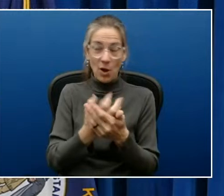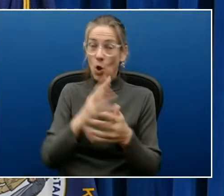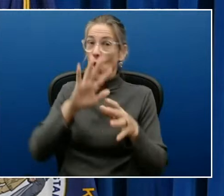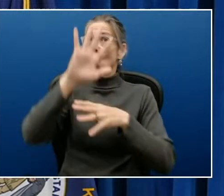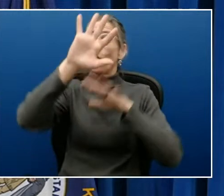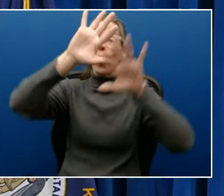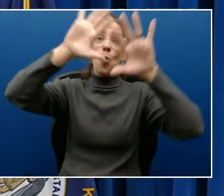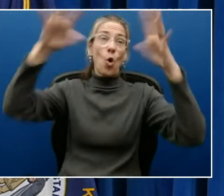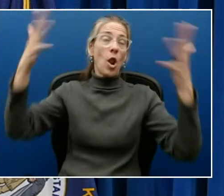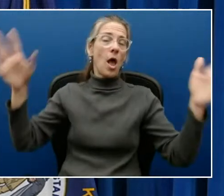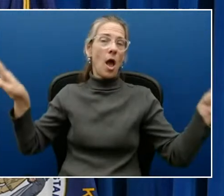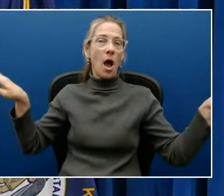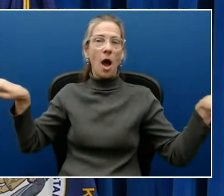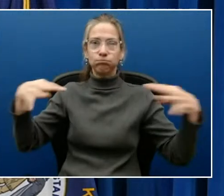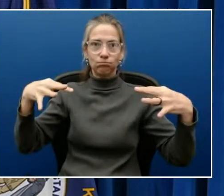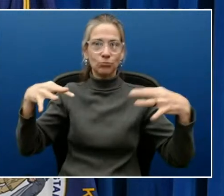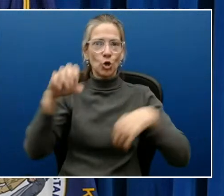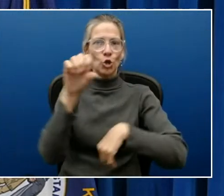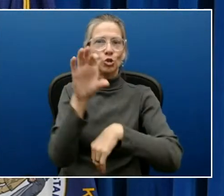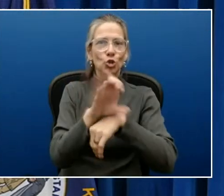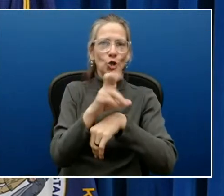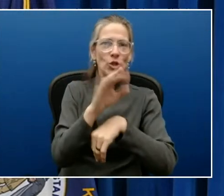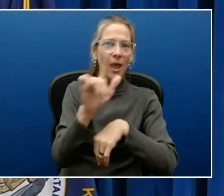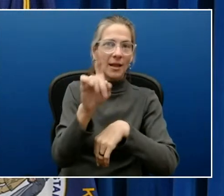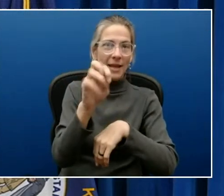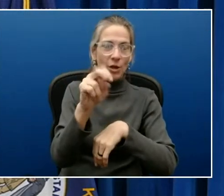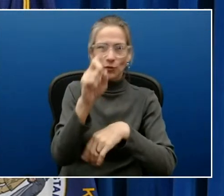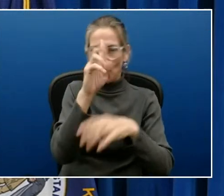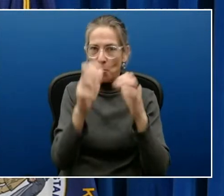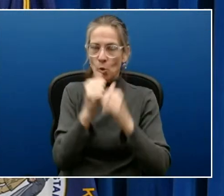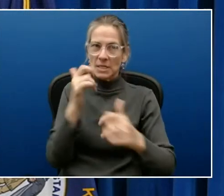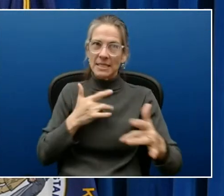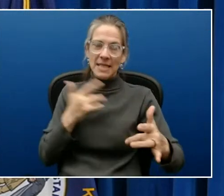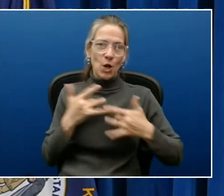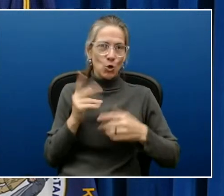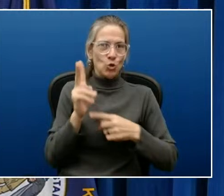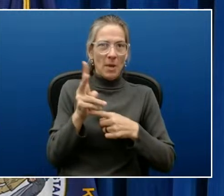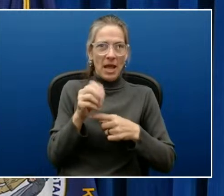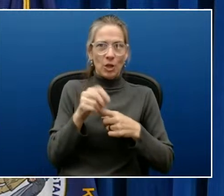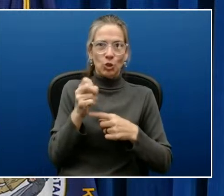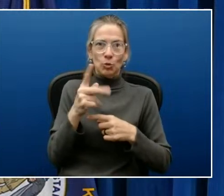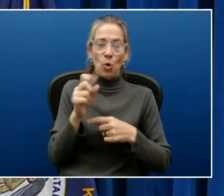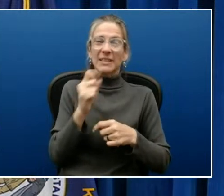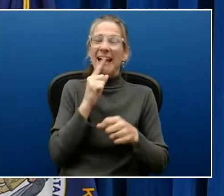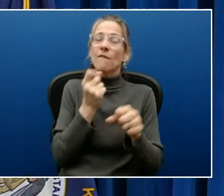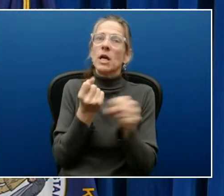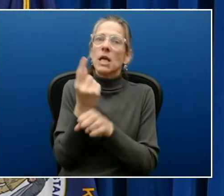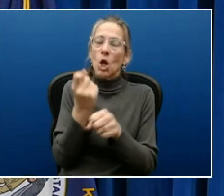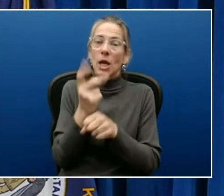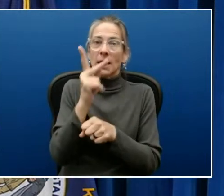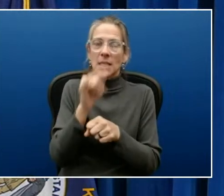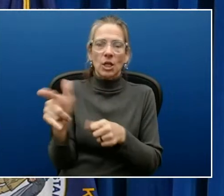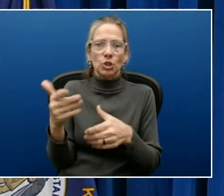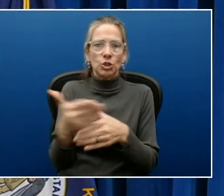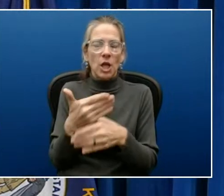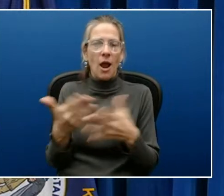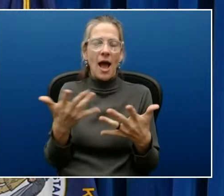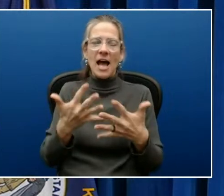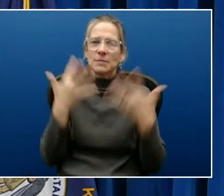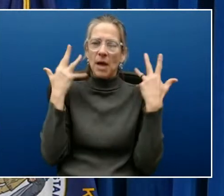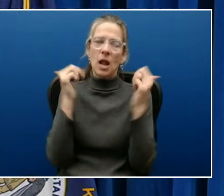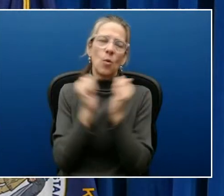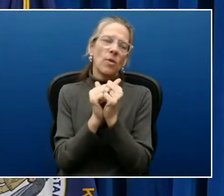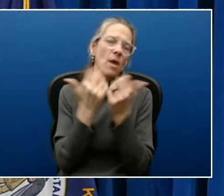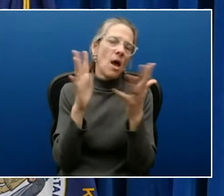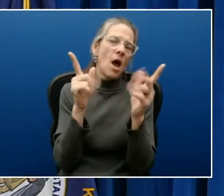Downs for the most exciting 2 minutes in sports. And every year, Kentuckians share hospitality with hundreds of